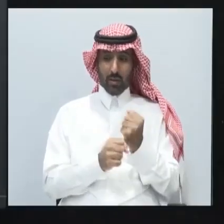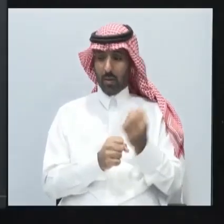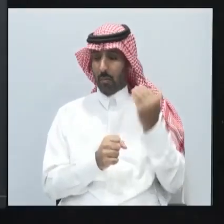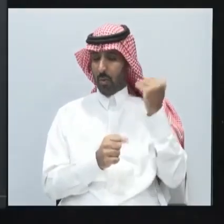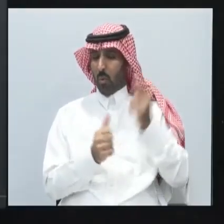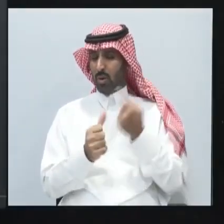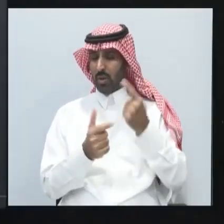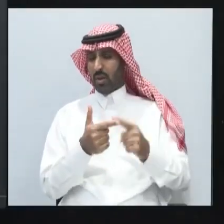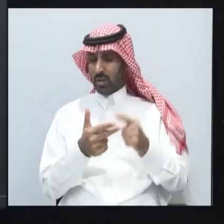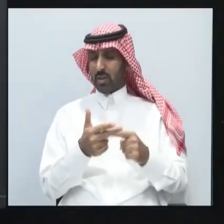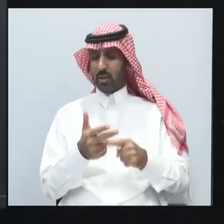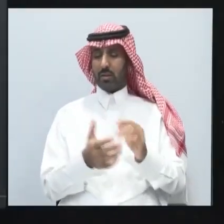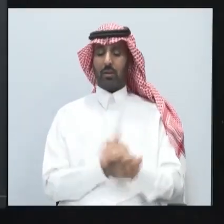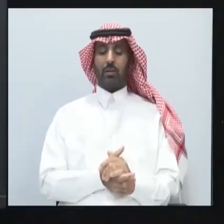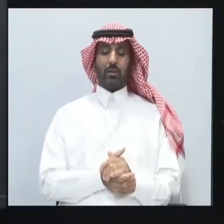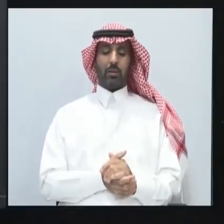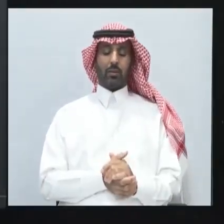order.